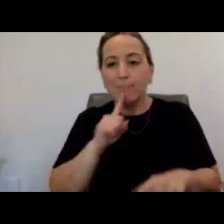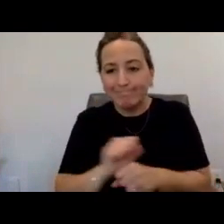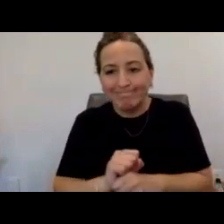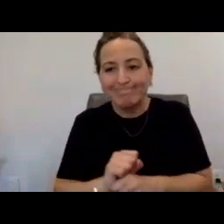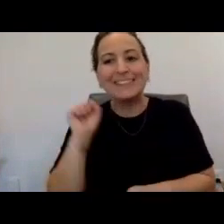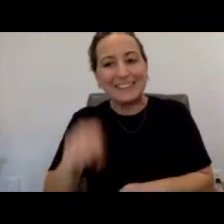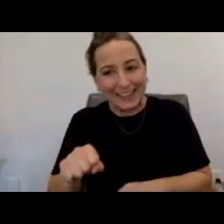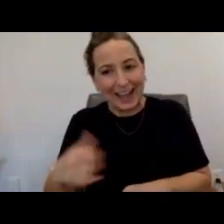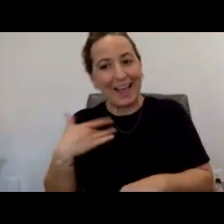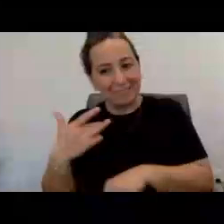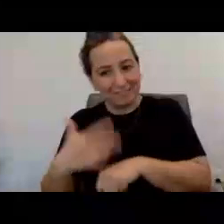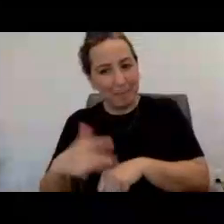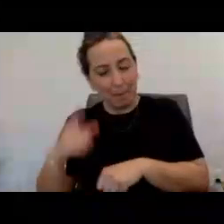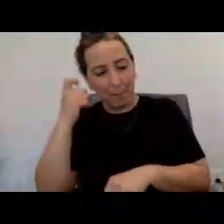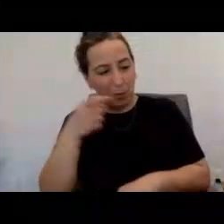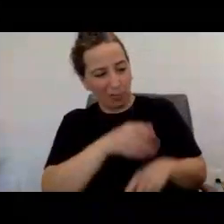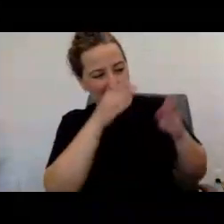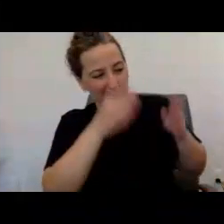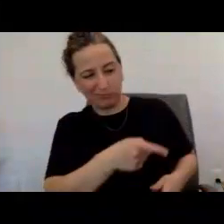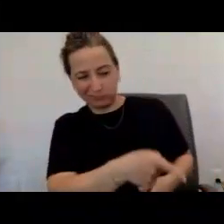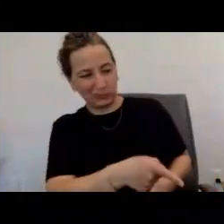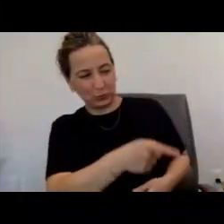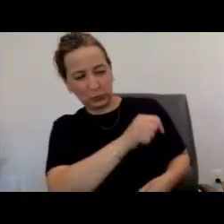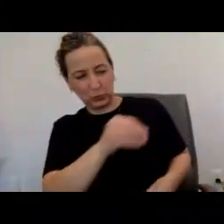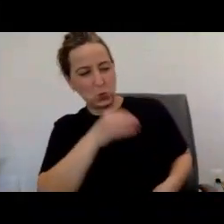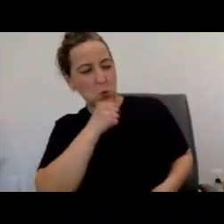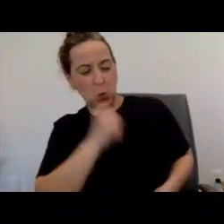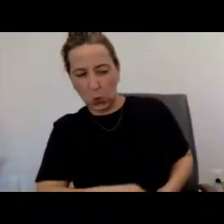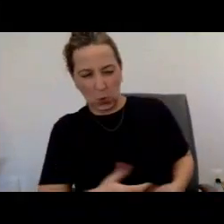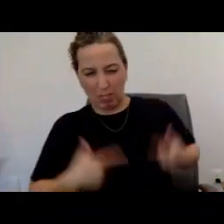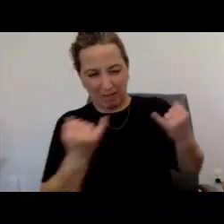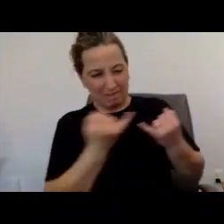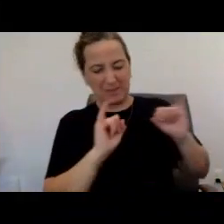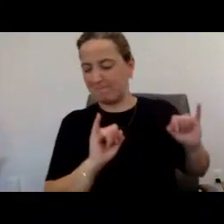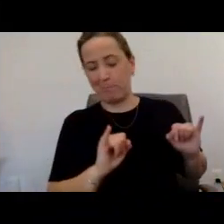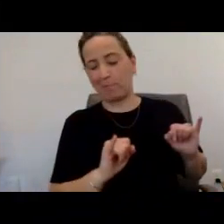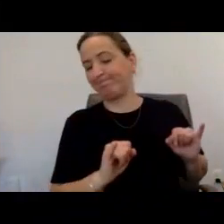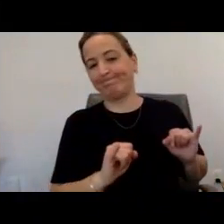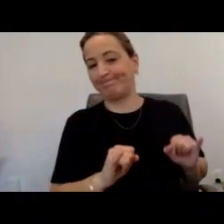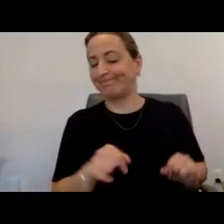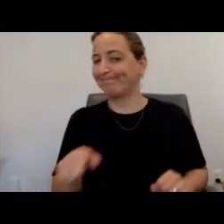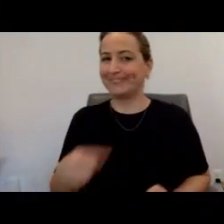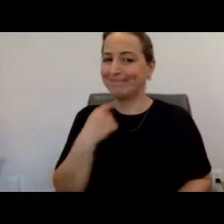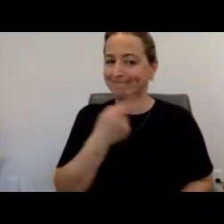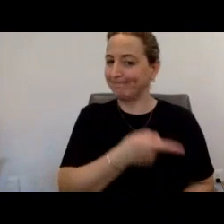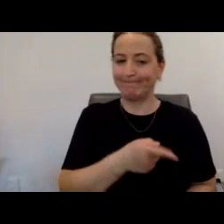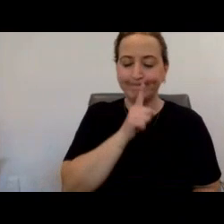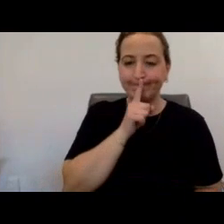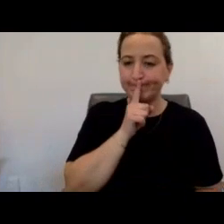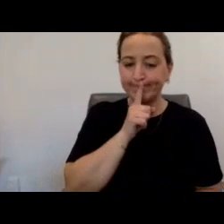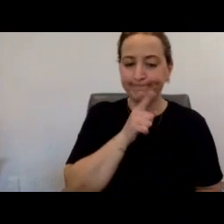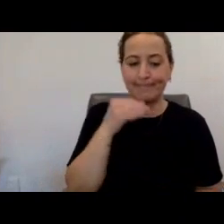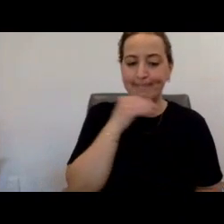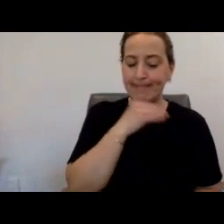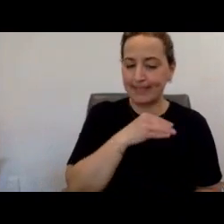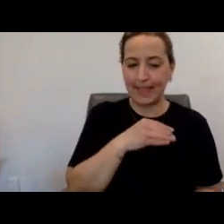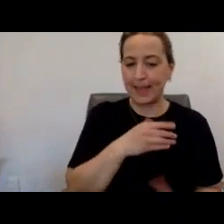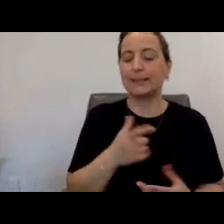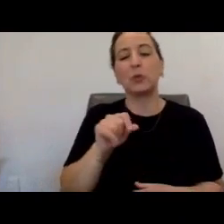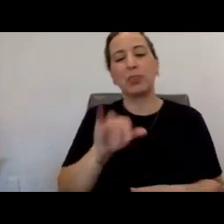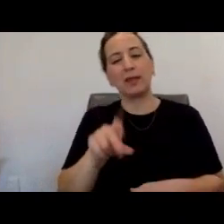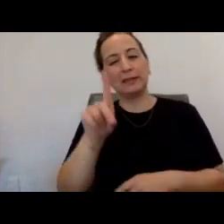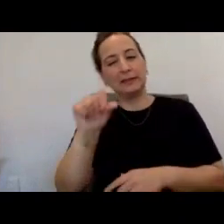the prospective tenant is too old to live independently. So that could be either on the basis of age or disability. A